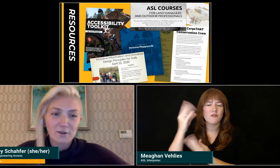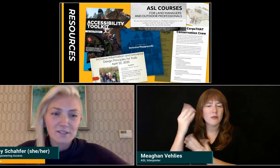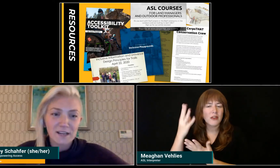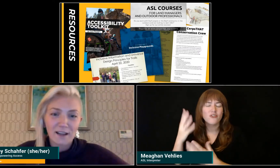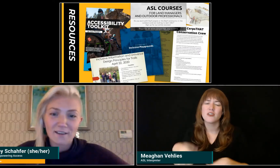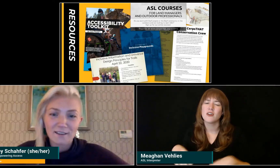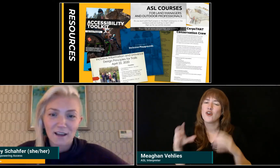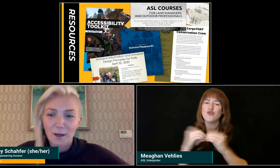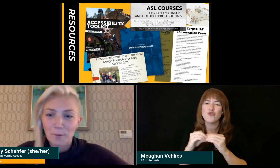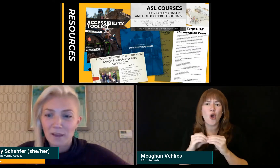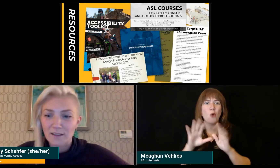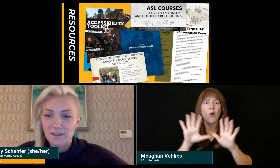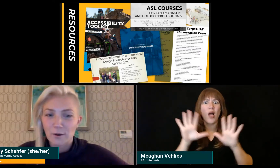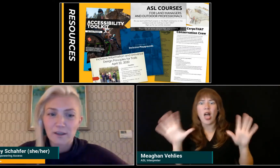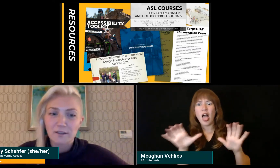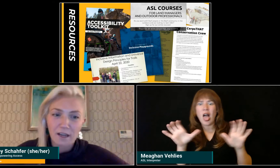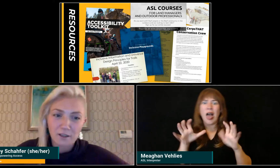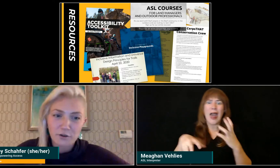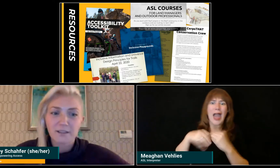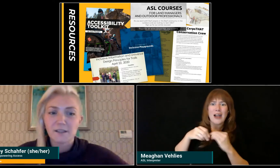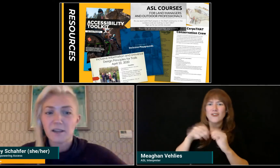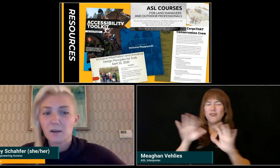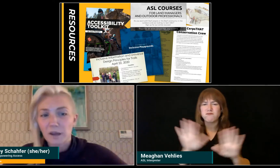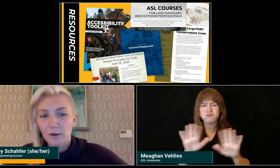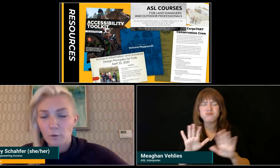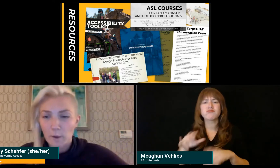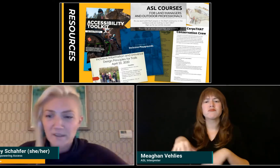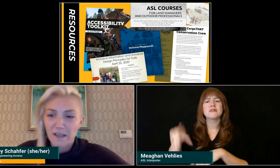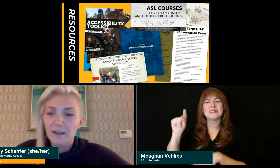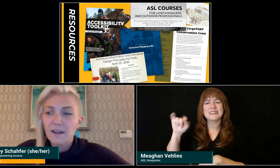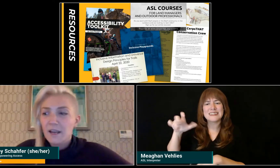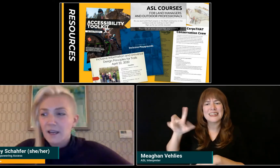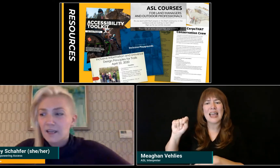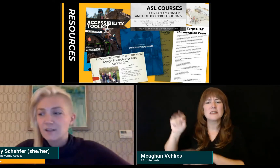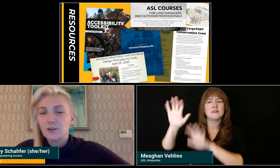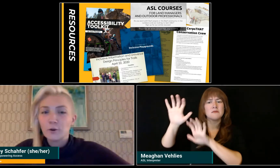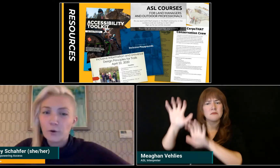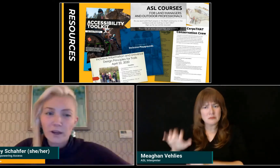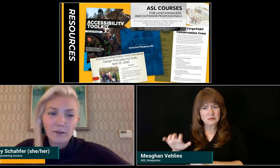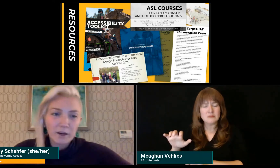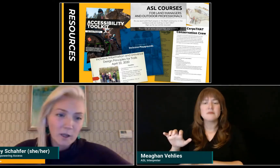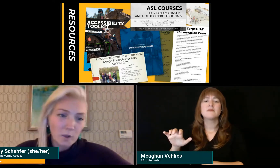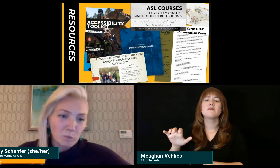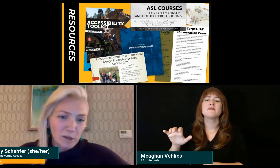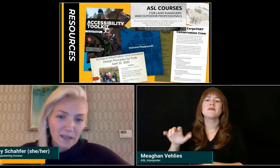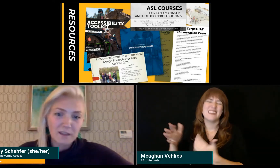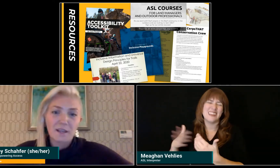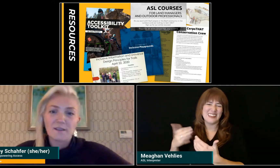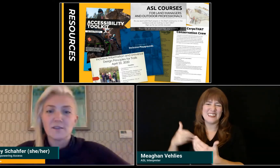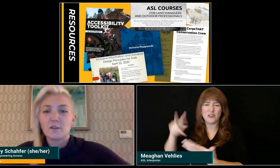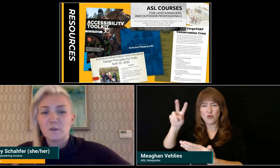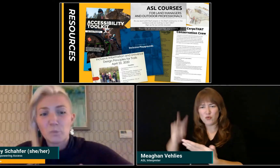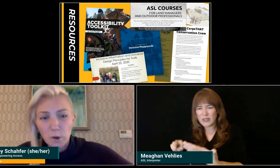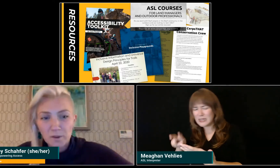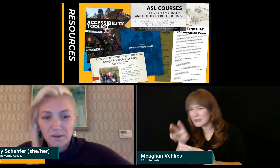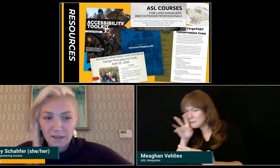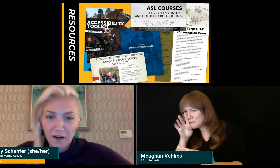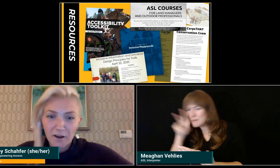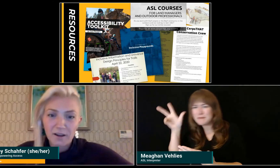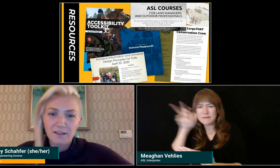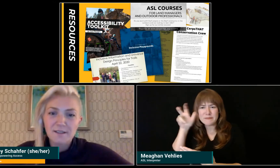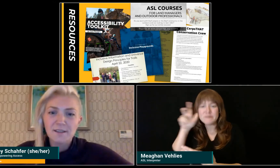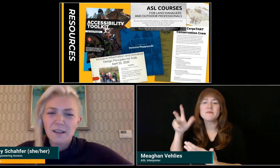easy to understand. And so I kind of translated my whole website into a very blank thing, so that there's